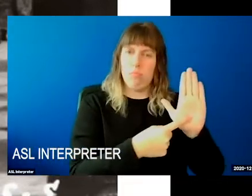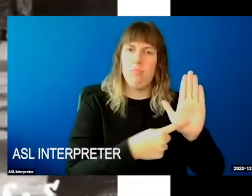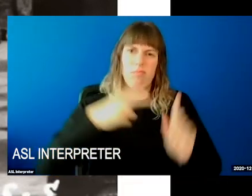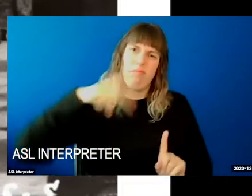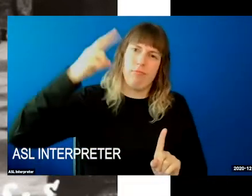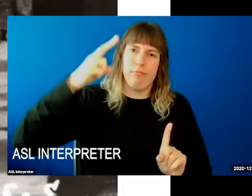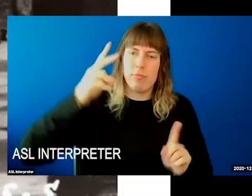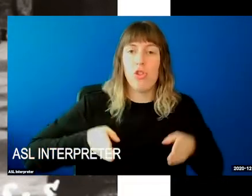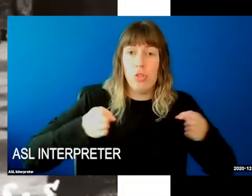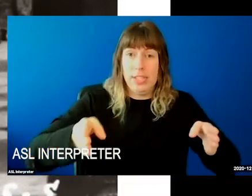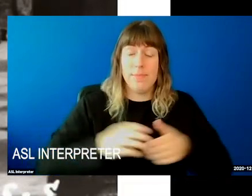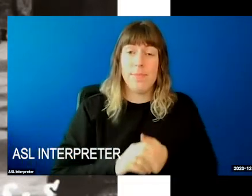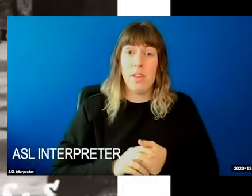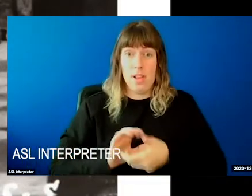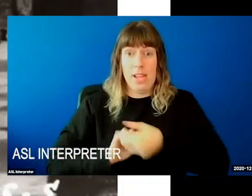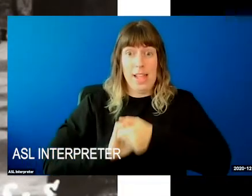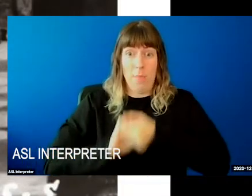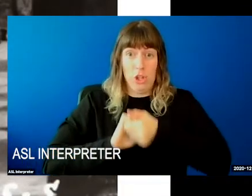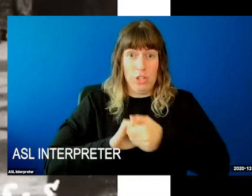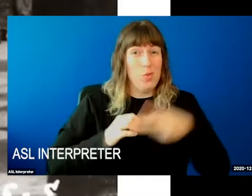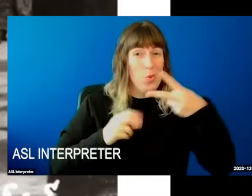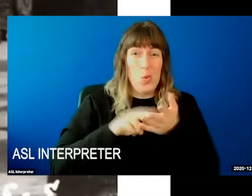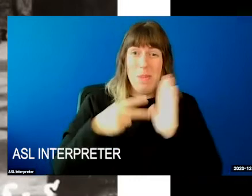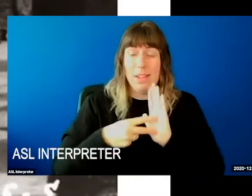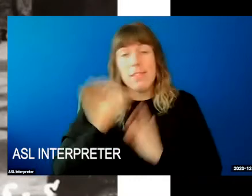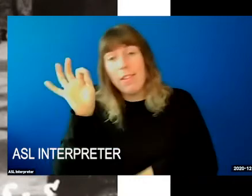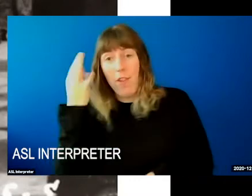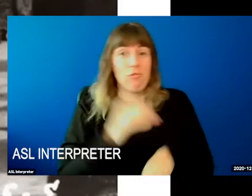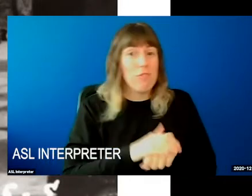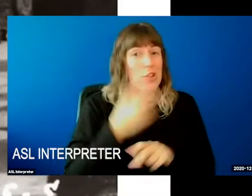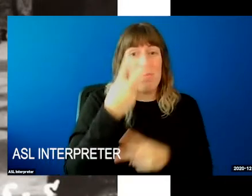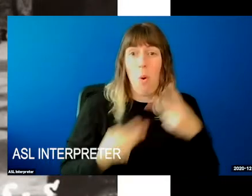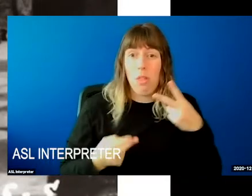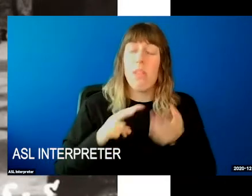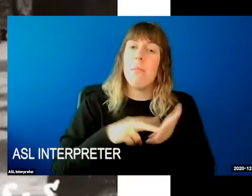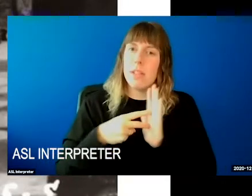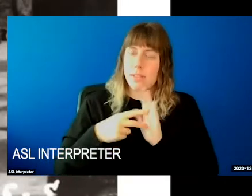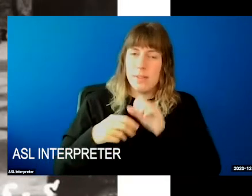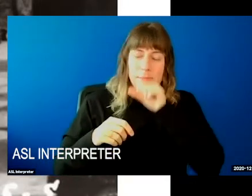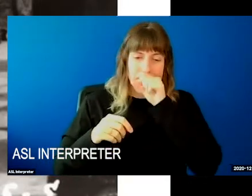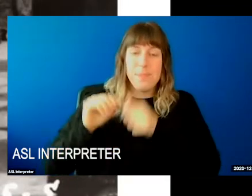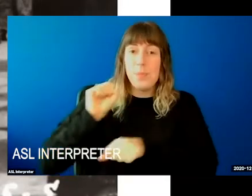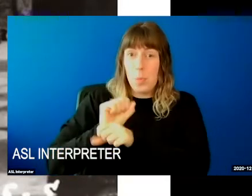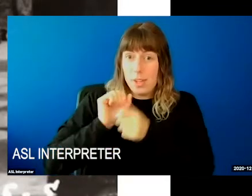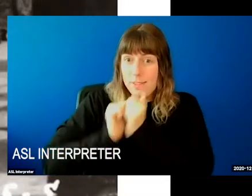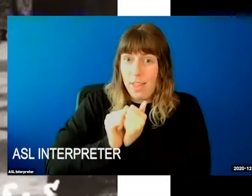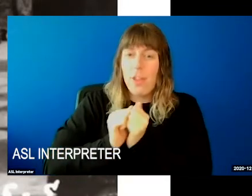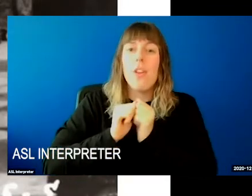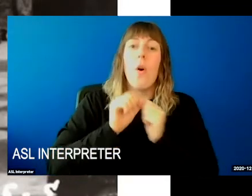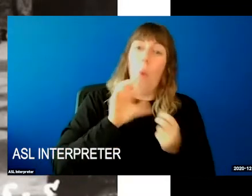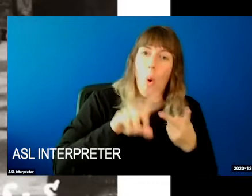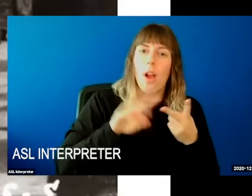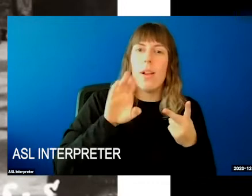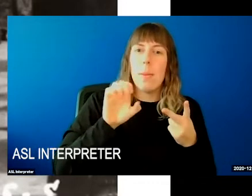So collaboration always has these two meanings in both English and French. It means to work together, and it means to betray. And